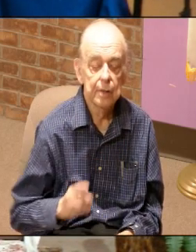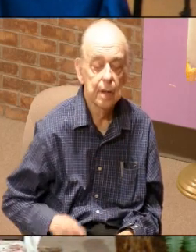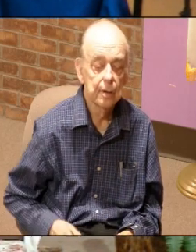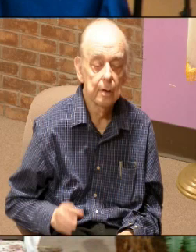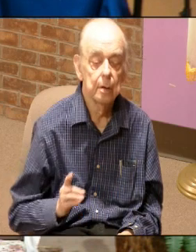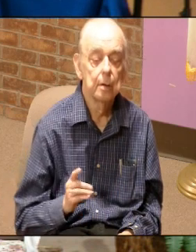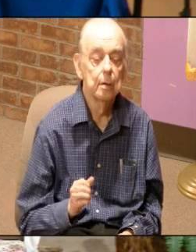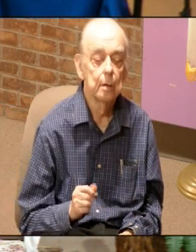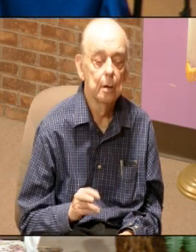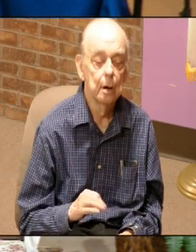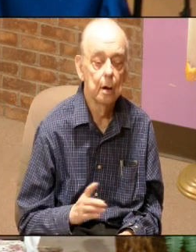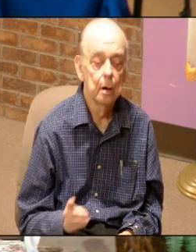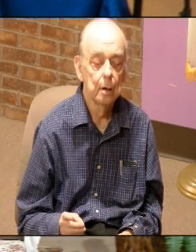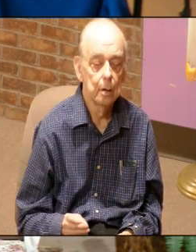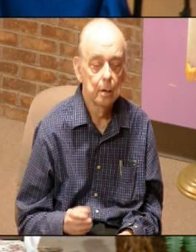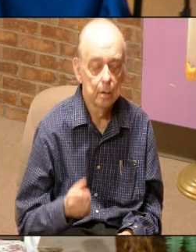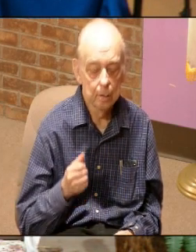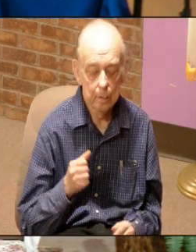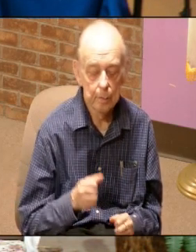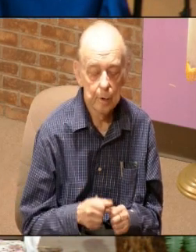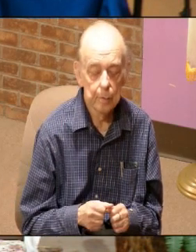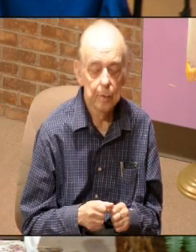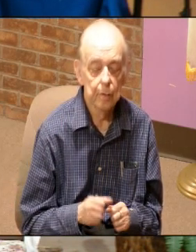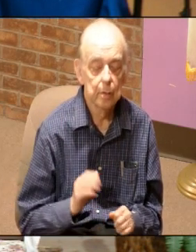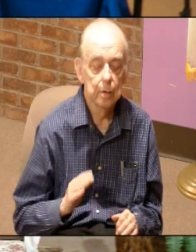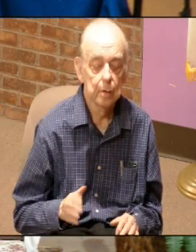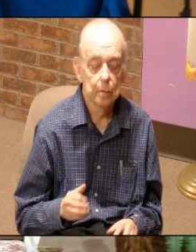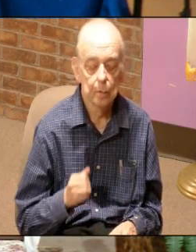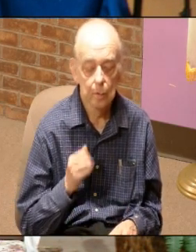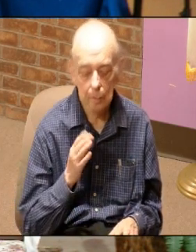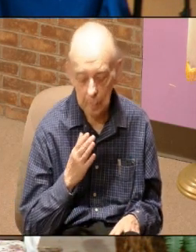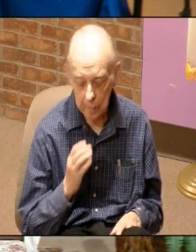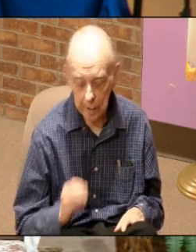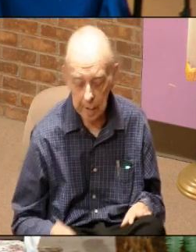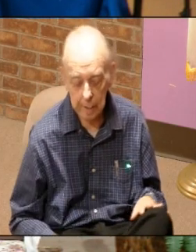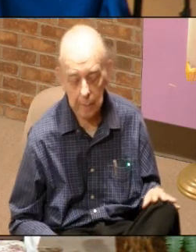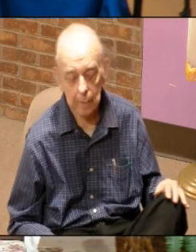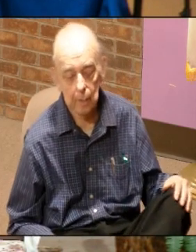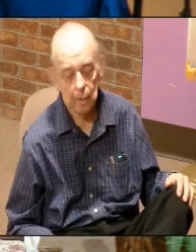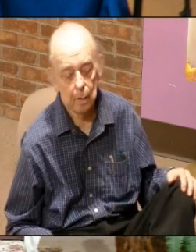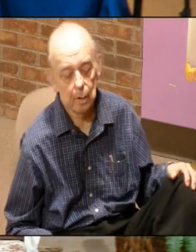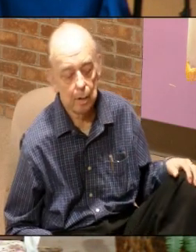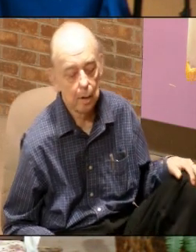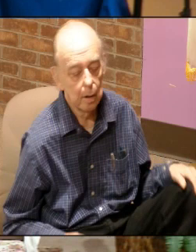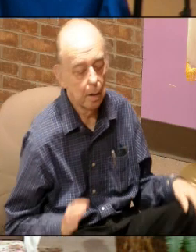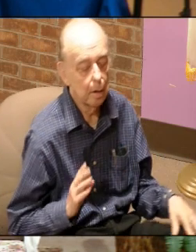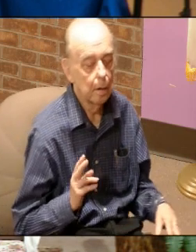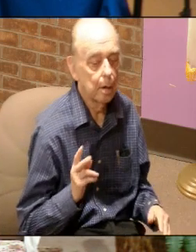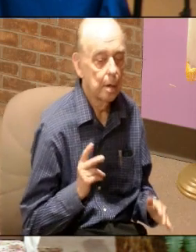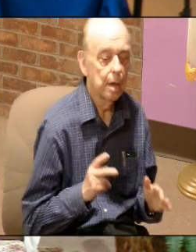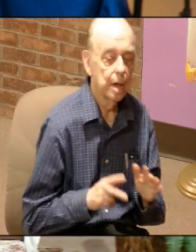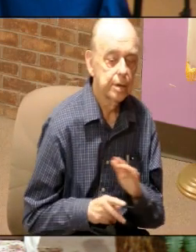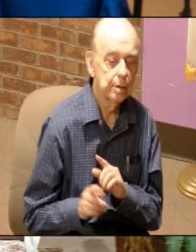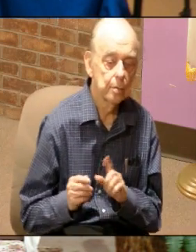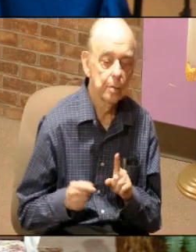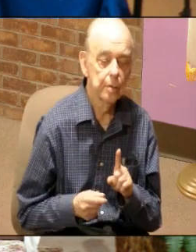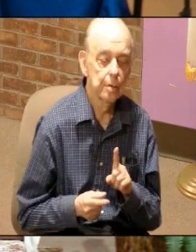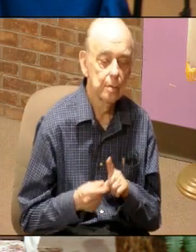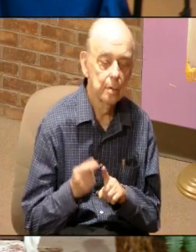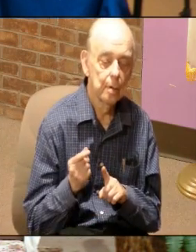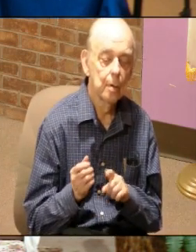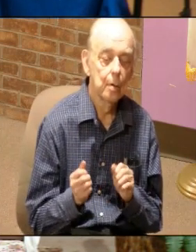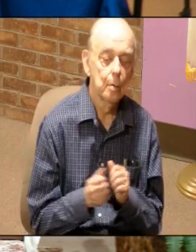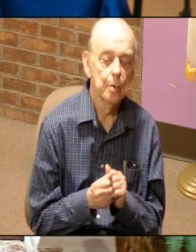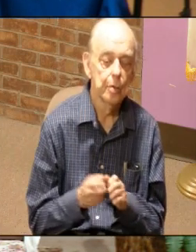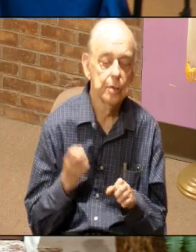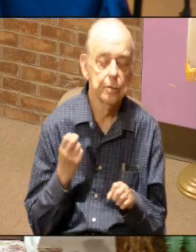who we always remember the little boy, the little boy that killed the giant with